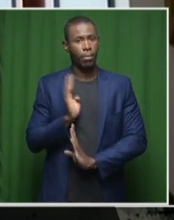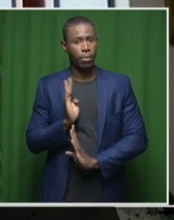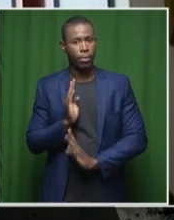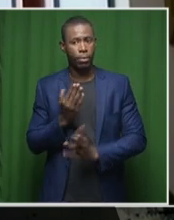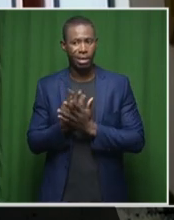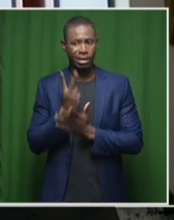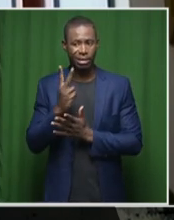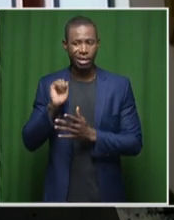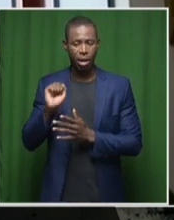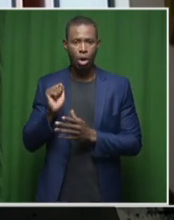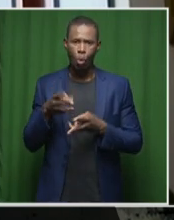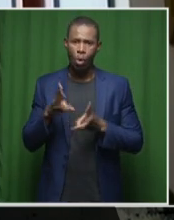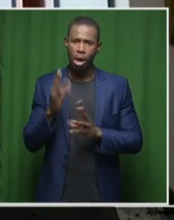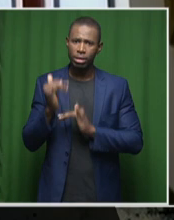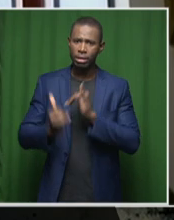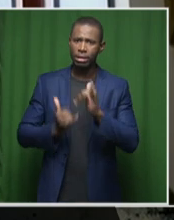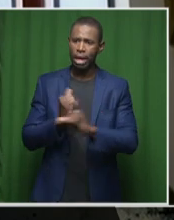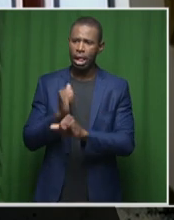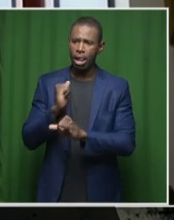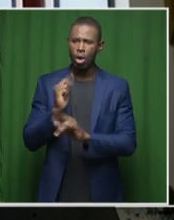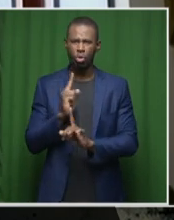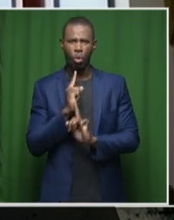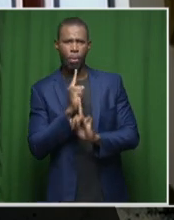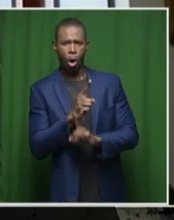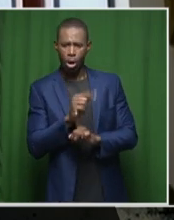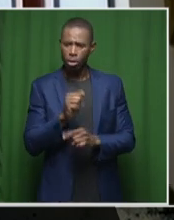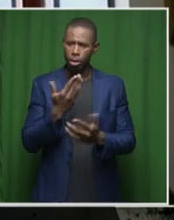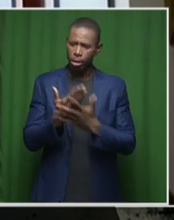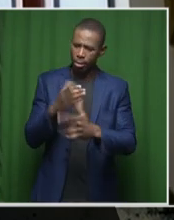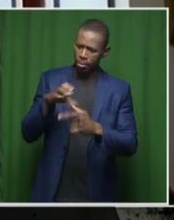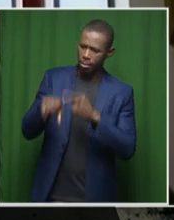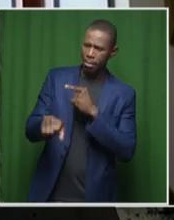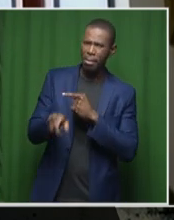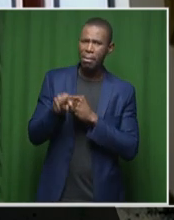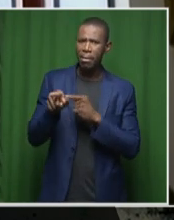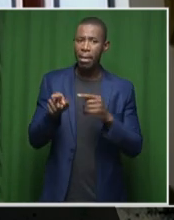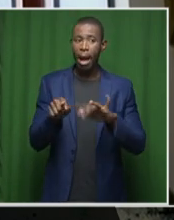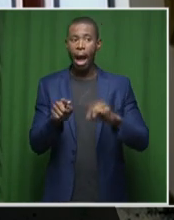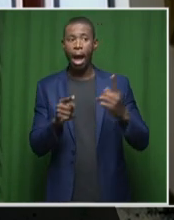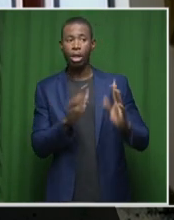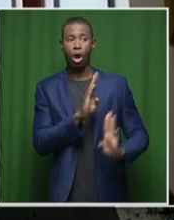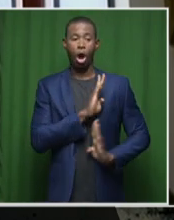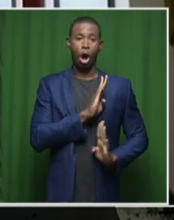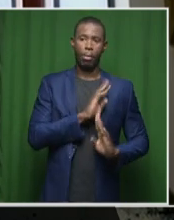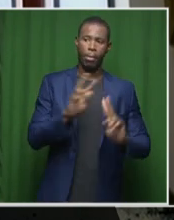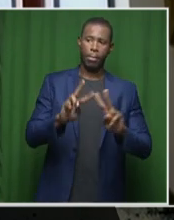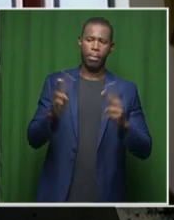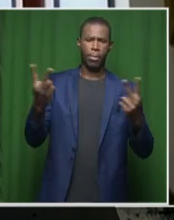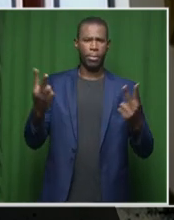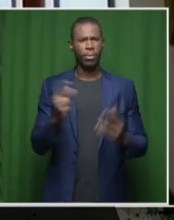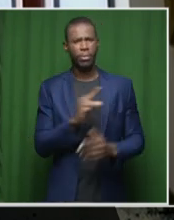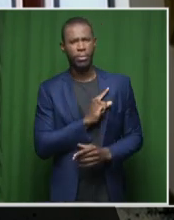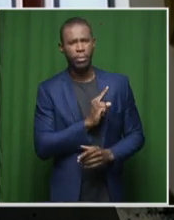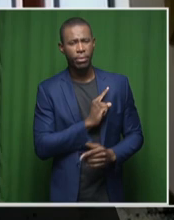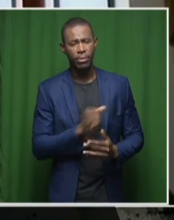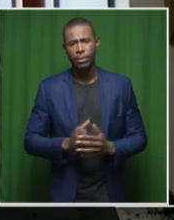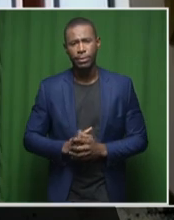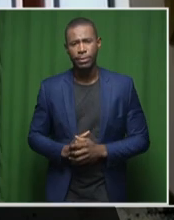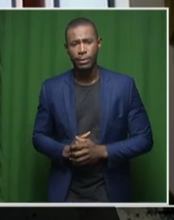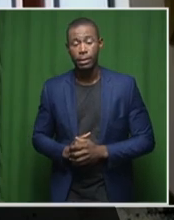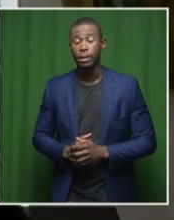style, which sets them apart from other armies. Why is that, though? So typically in South Africa, we